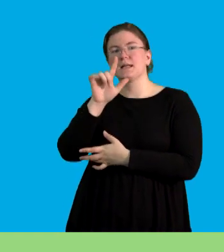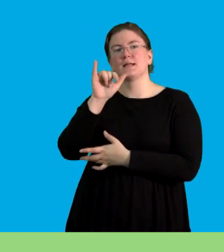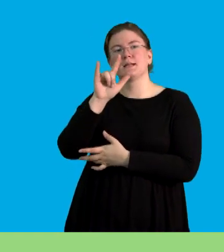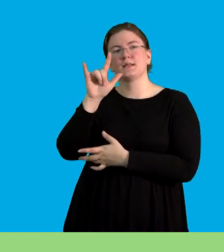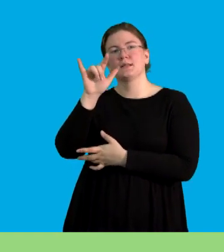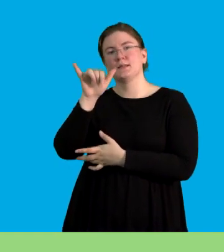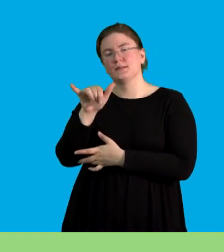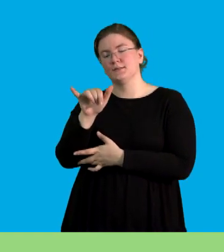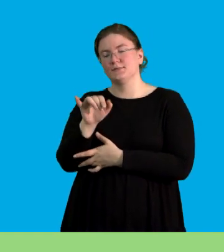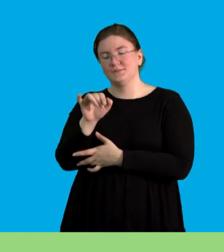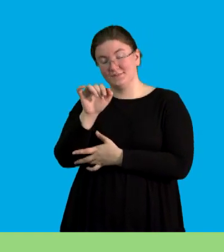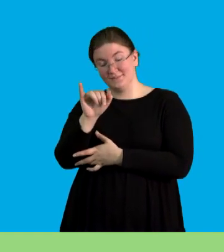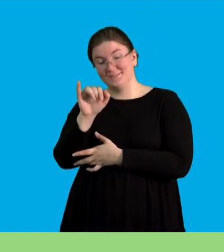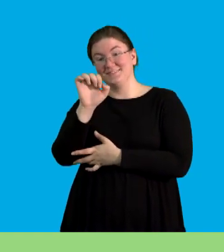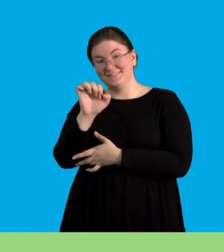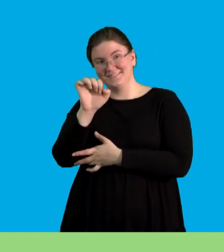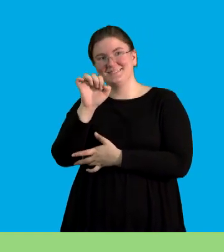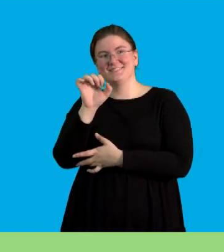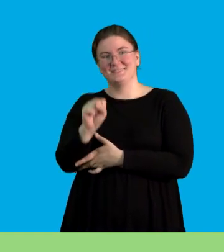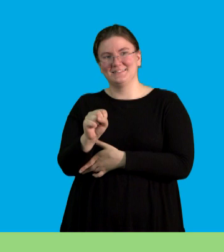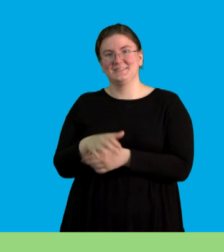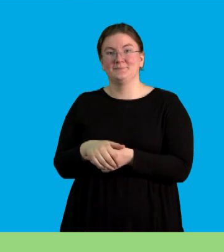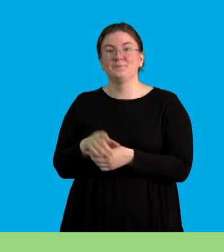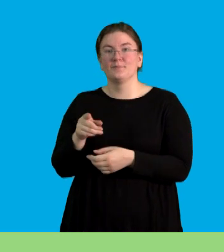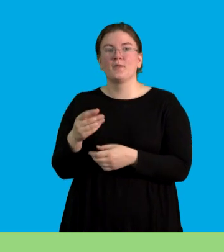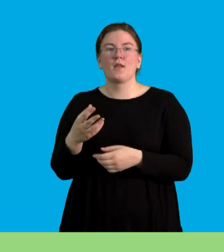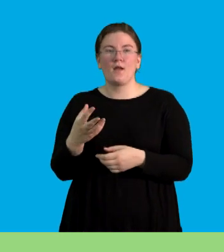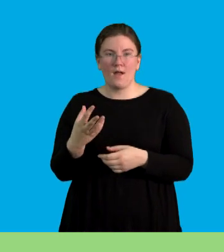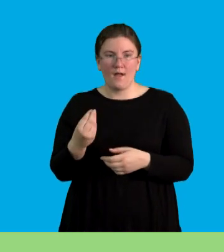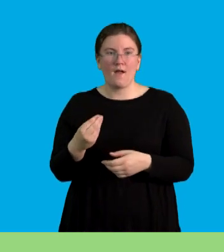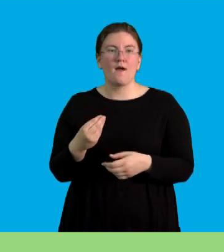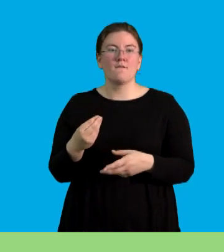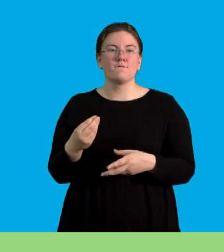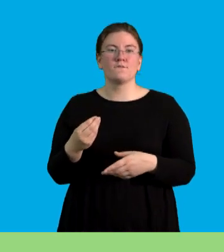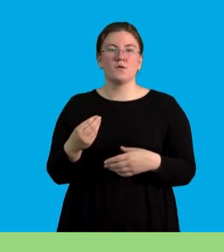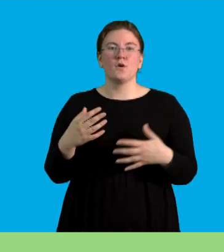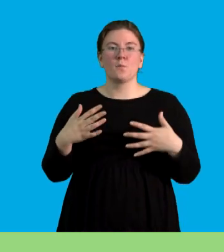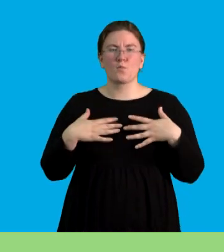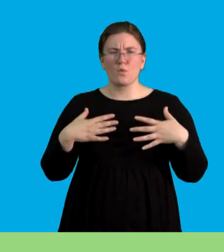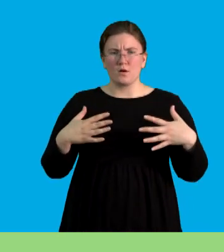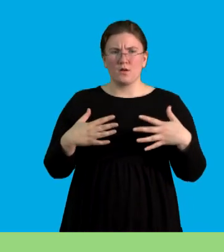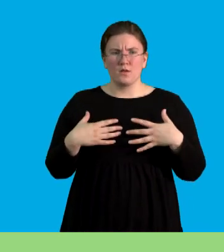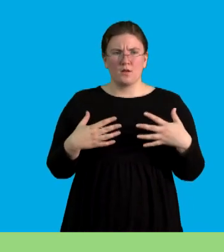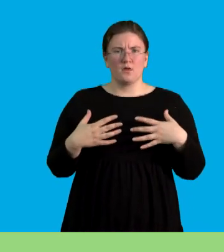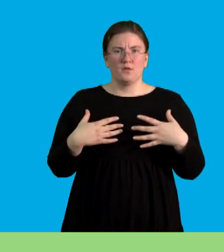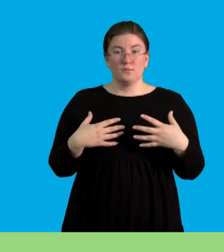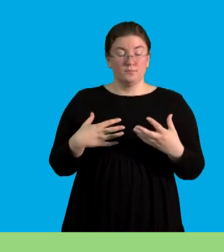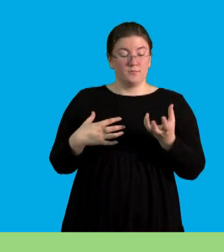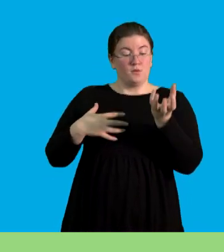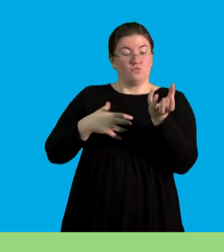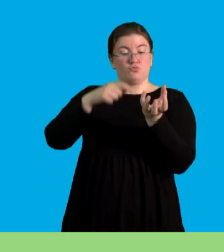those are water lilies. Have more breathing pores on the top side of the leaves as compared to